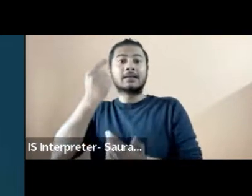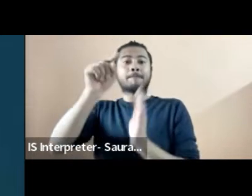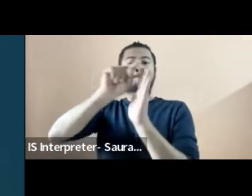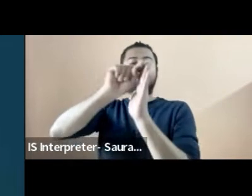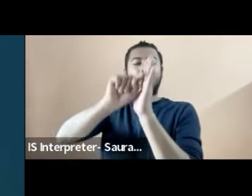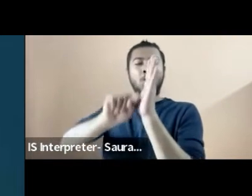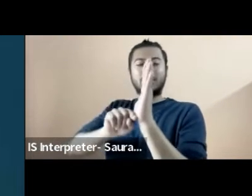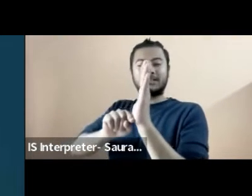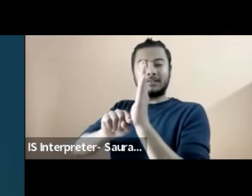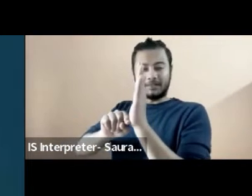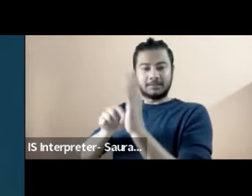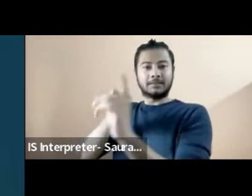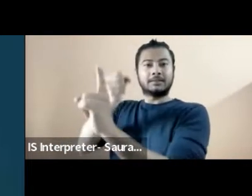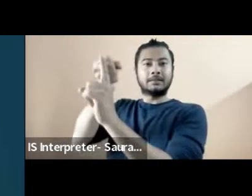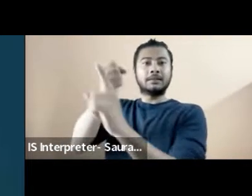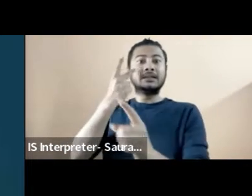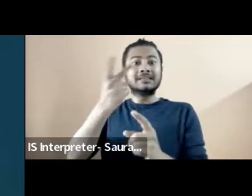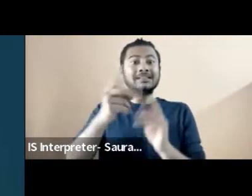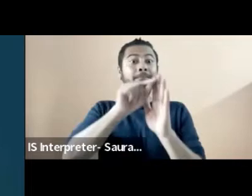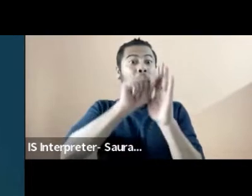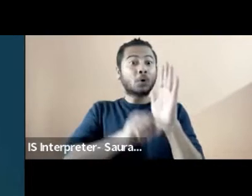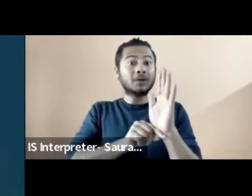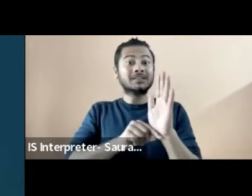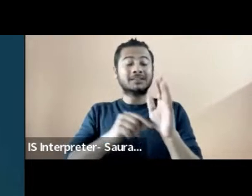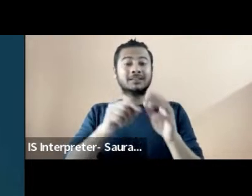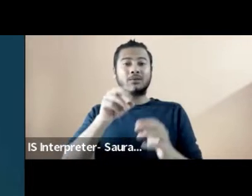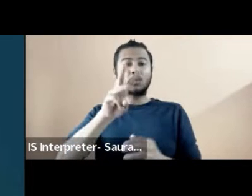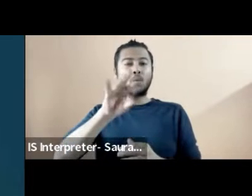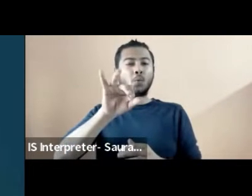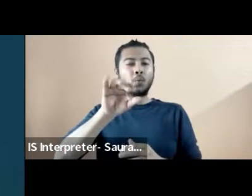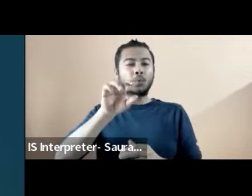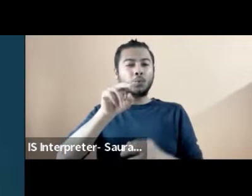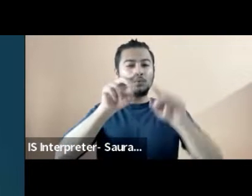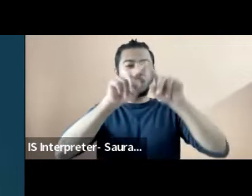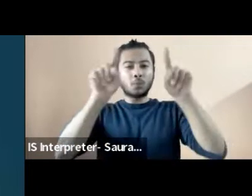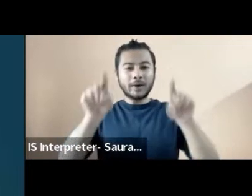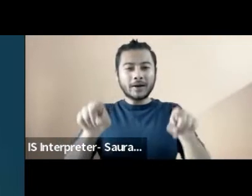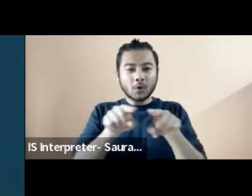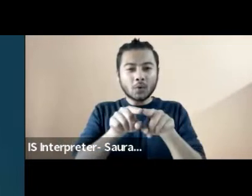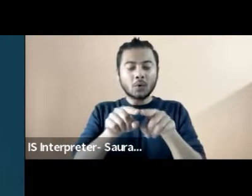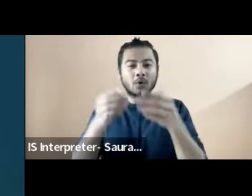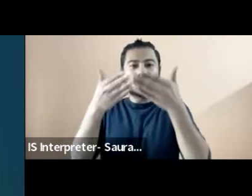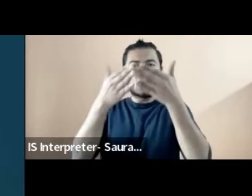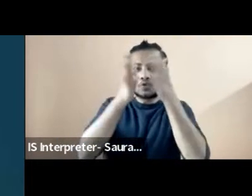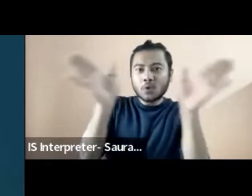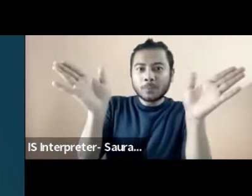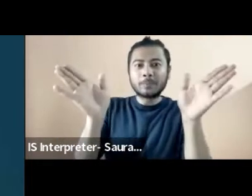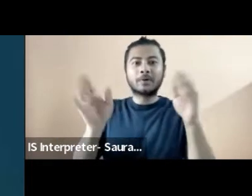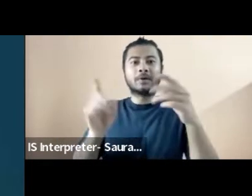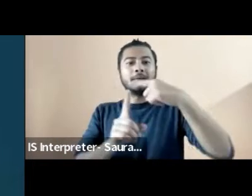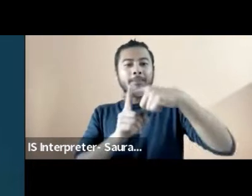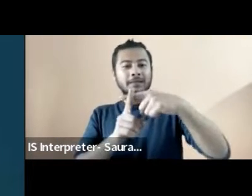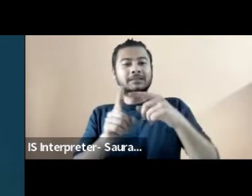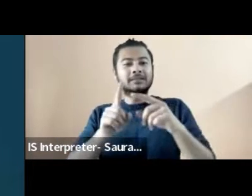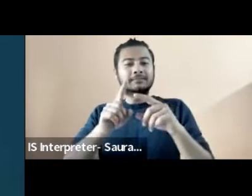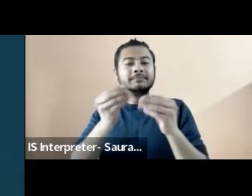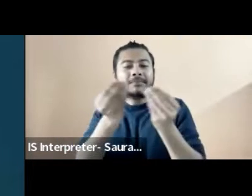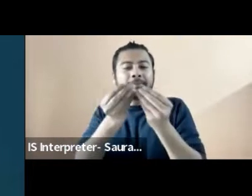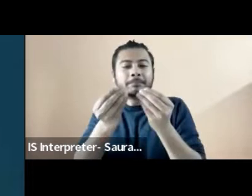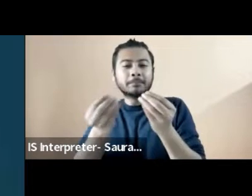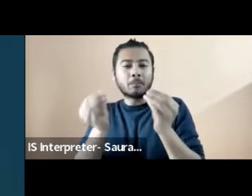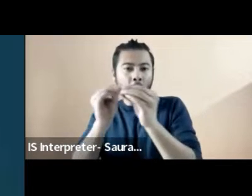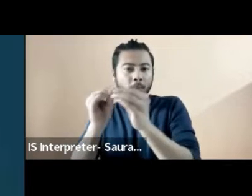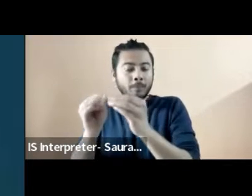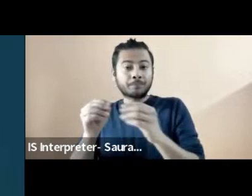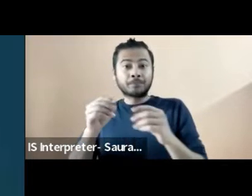you'll see policy window, policy entrepreneurs. And we have added an extra dimension to this framework, which is you'll see